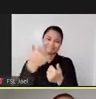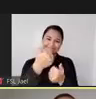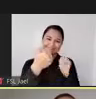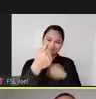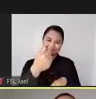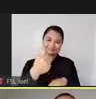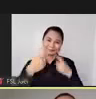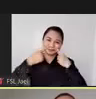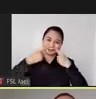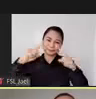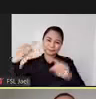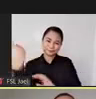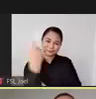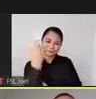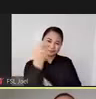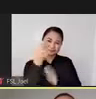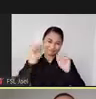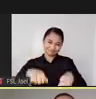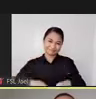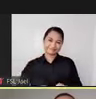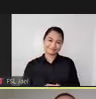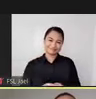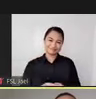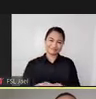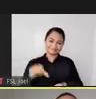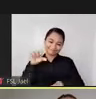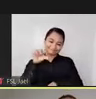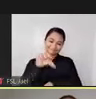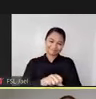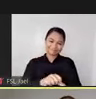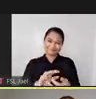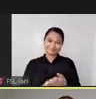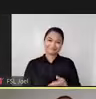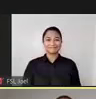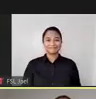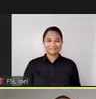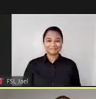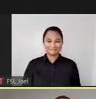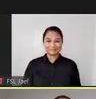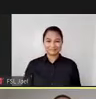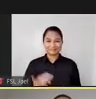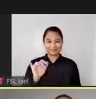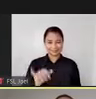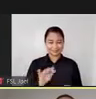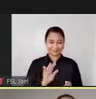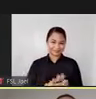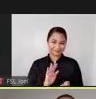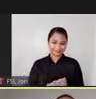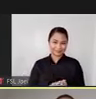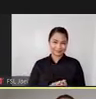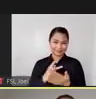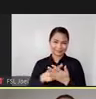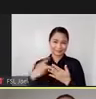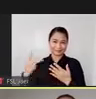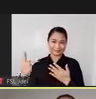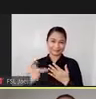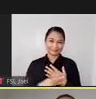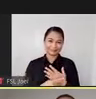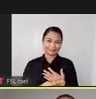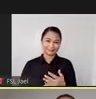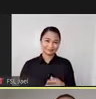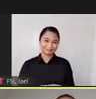program proved that when we invest in the most marginalized